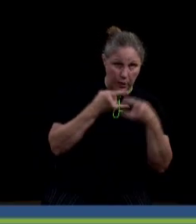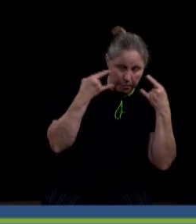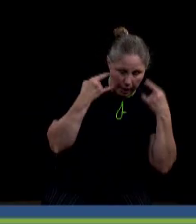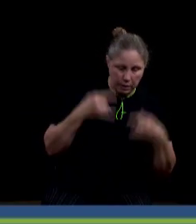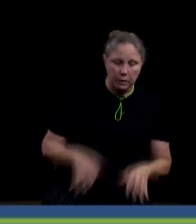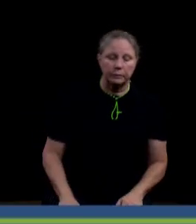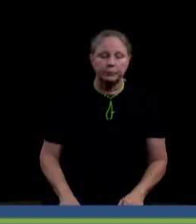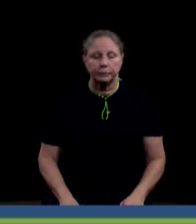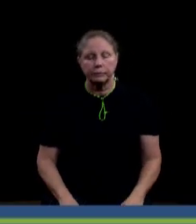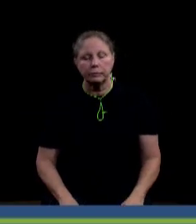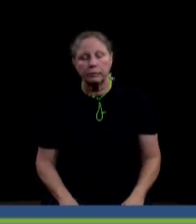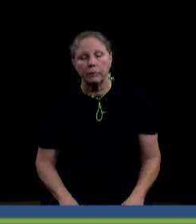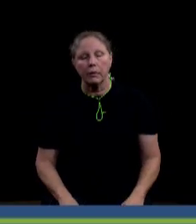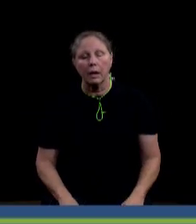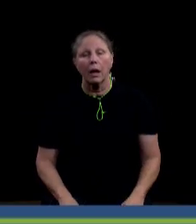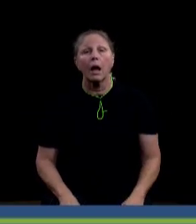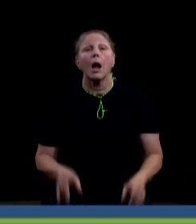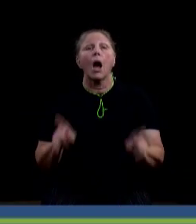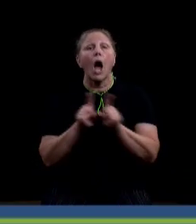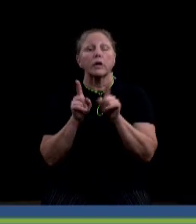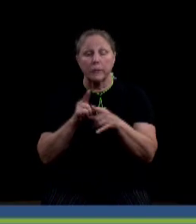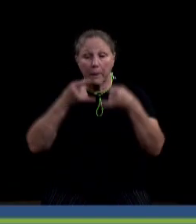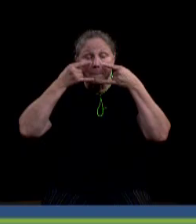between frequent hand sanitization.